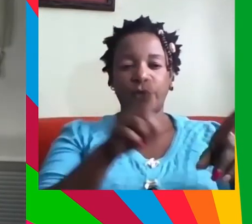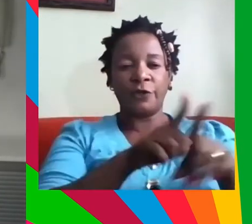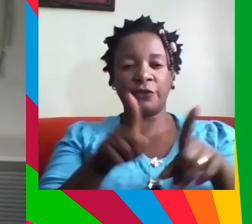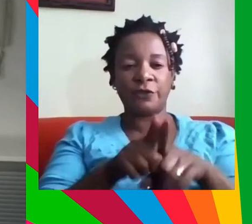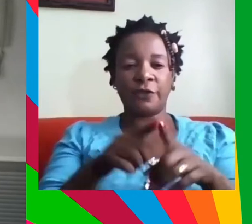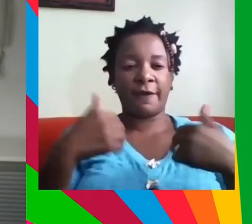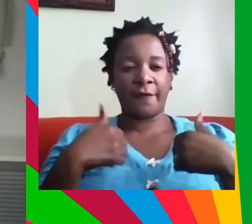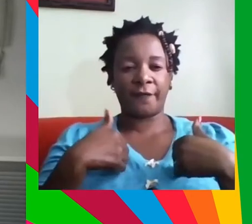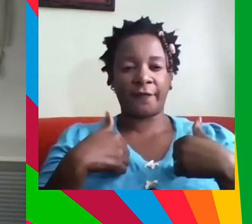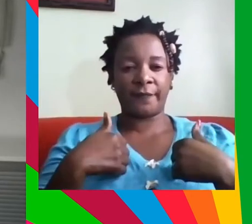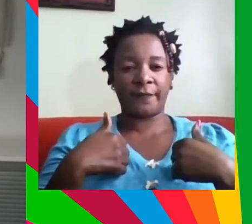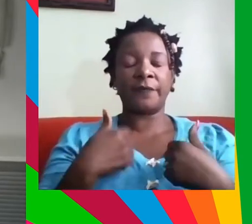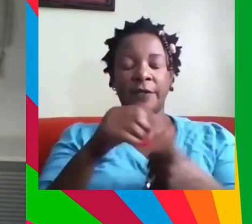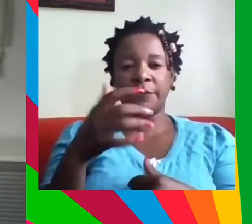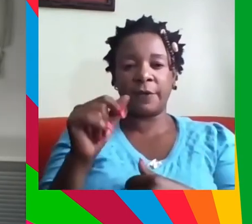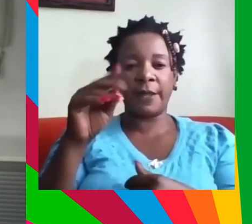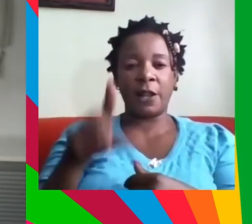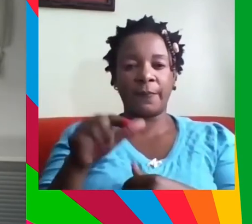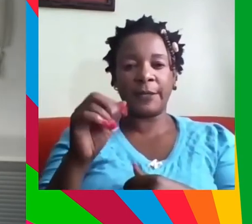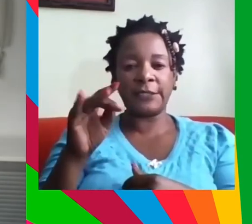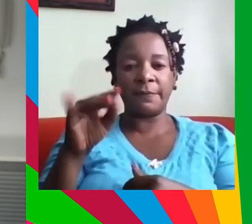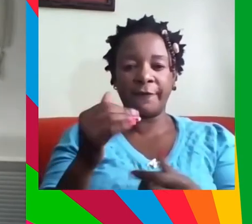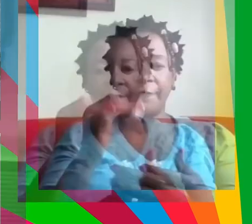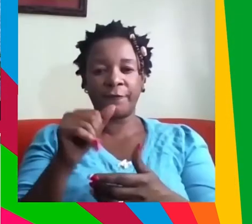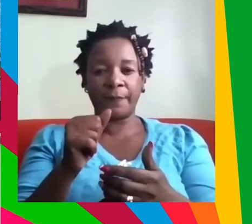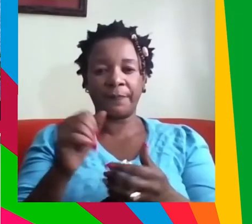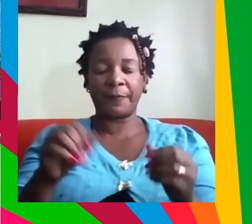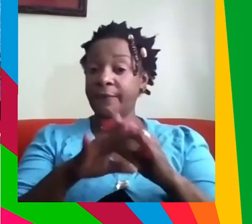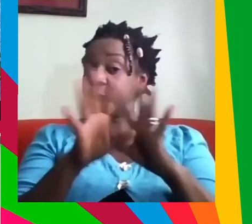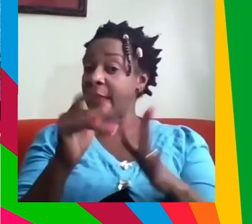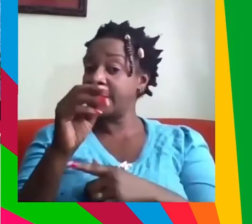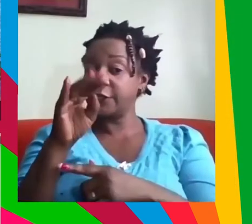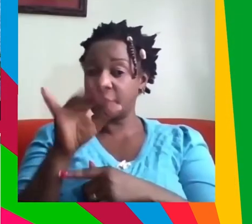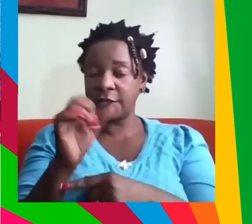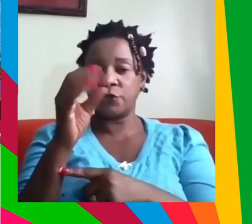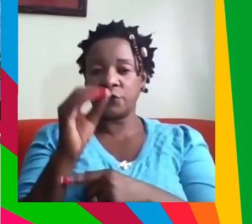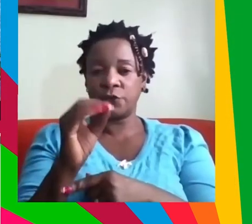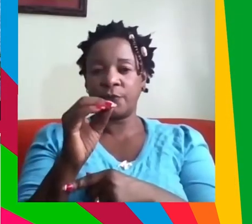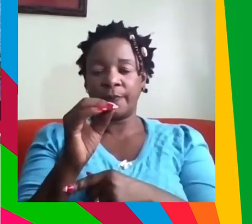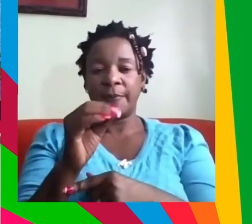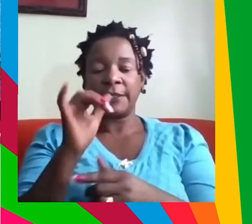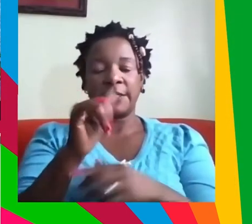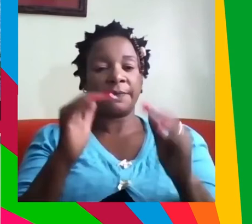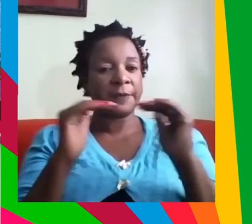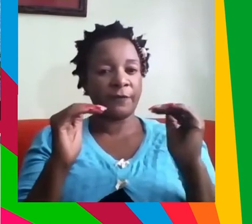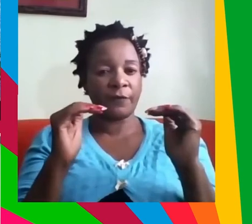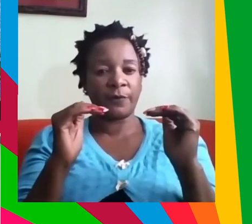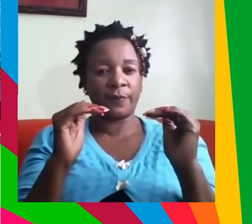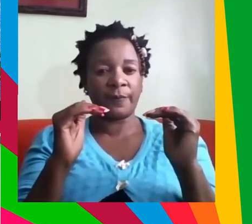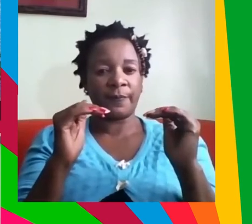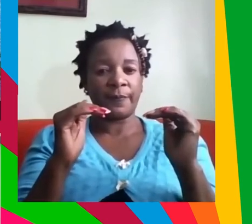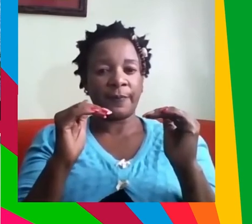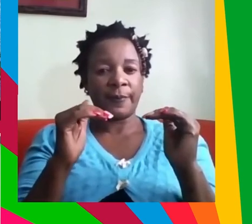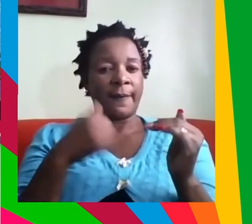Canon ambassadors, Laura and Tasneem, who are dialing in from Cairo and Jeddah, so it's very global. I'm going to give you a little